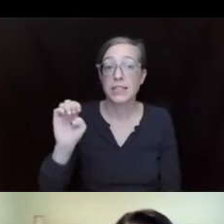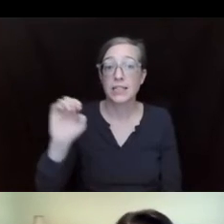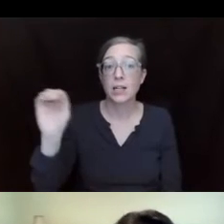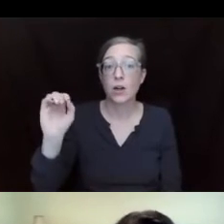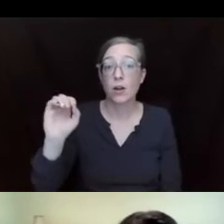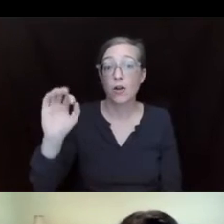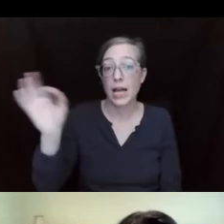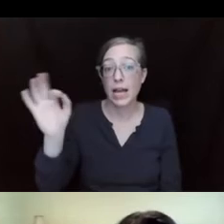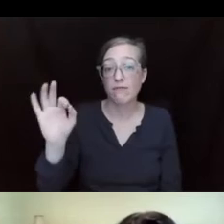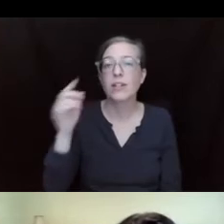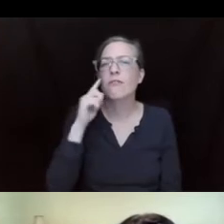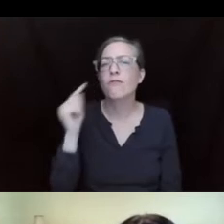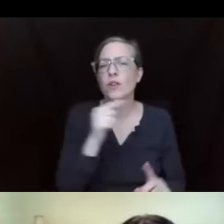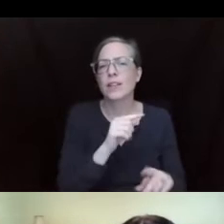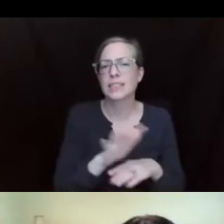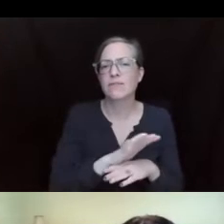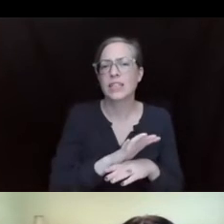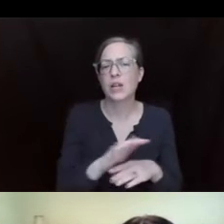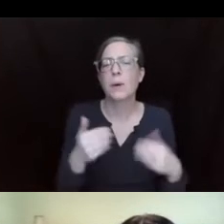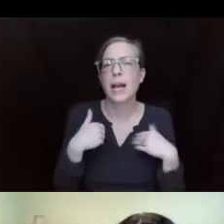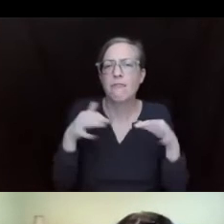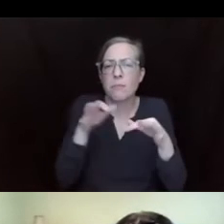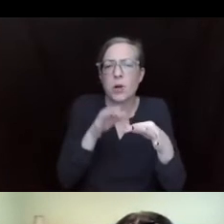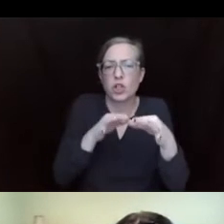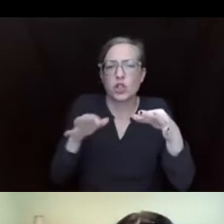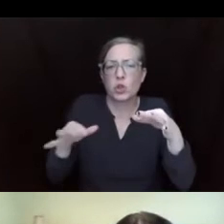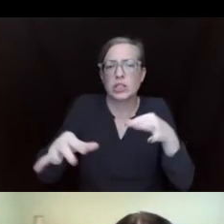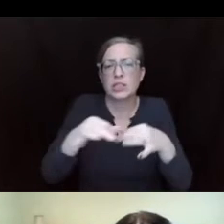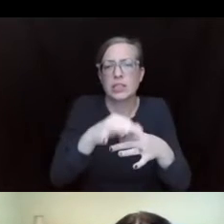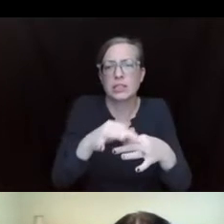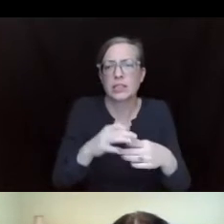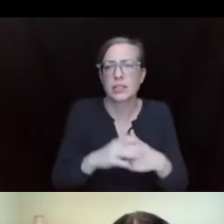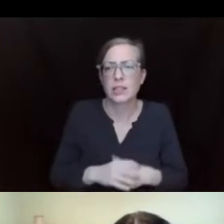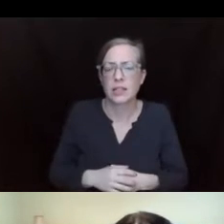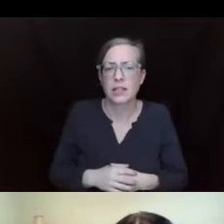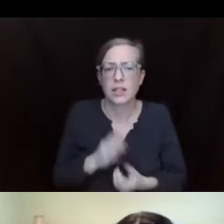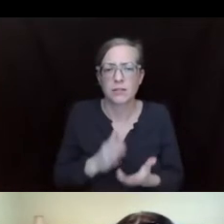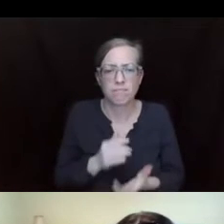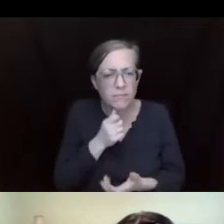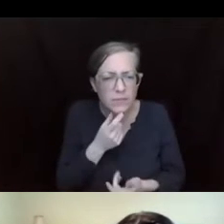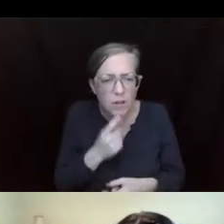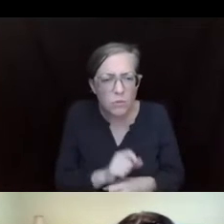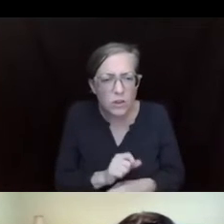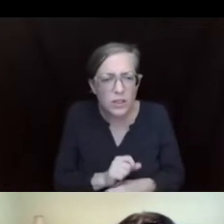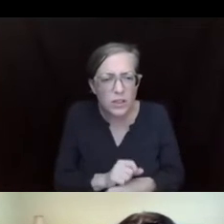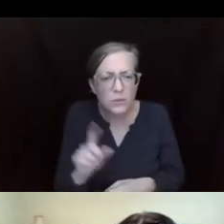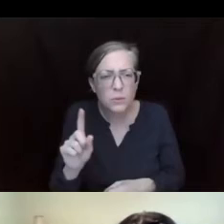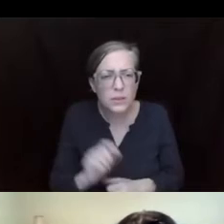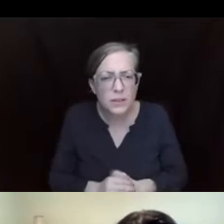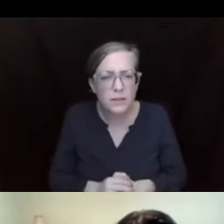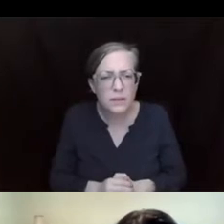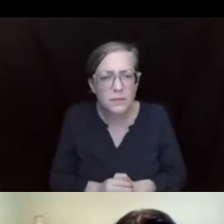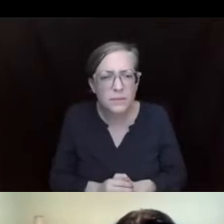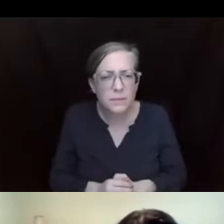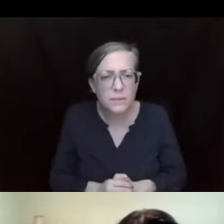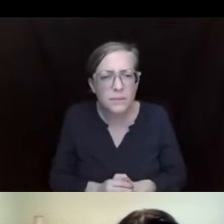I put some green particles. Let me see why it's not saying. Maybe needed another click. Give me just 1 second. Okay.